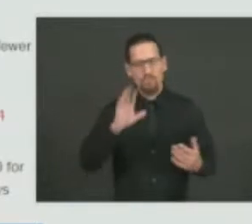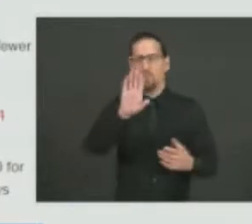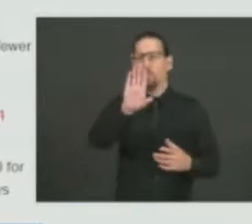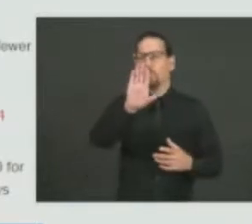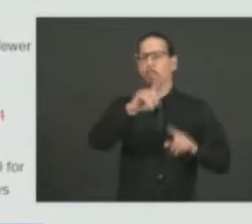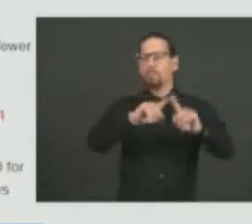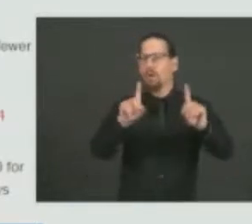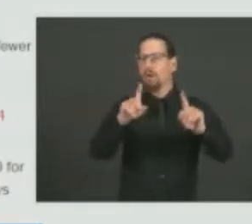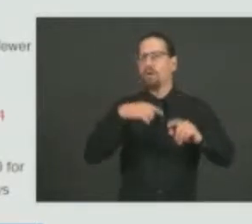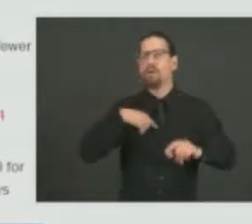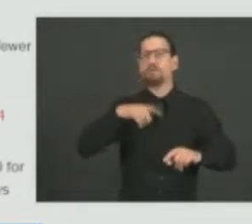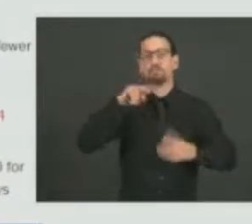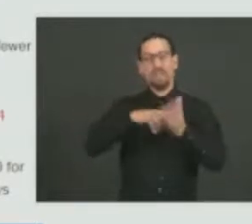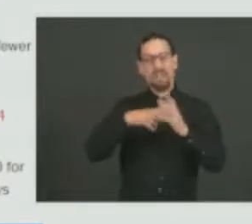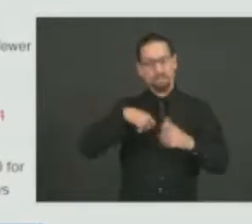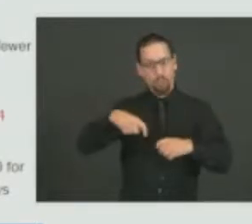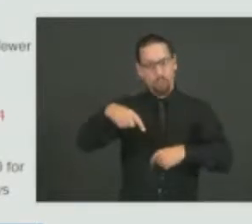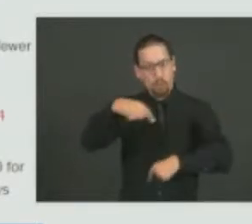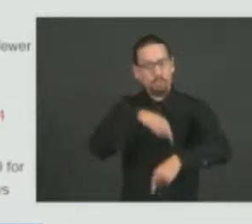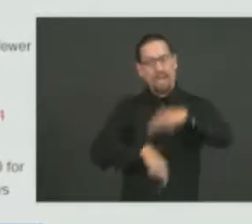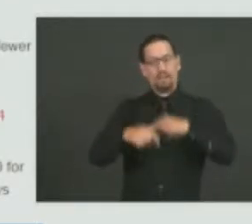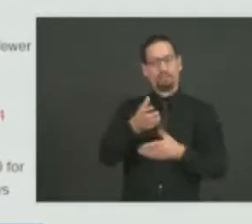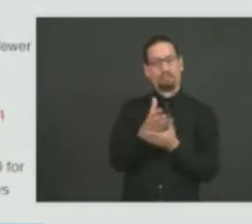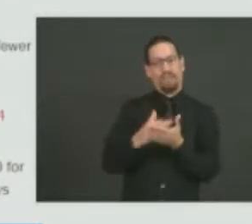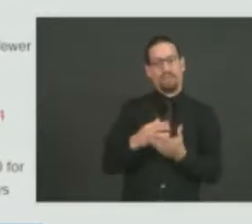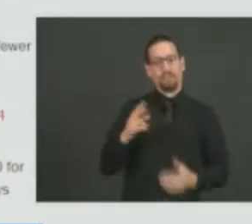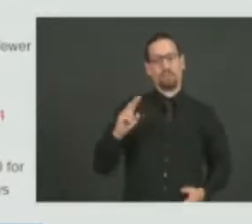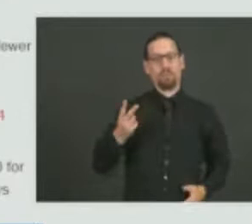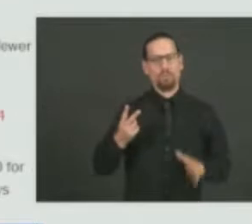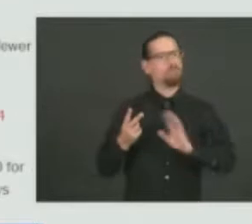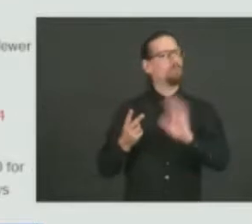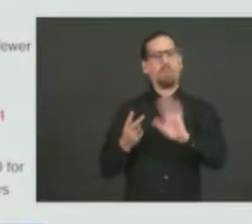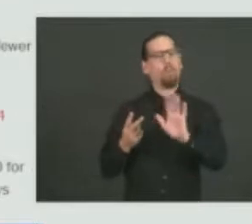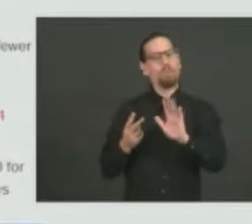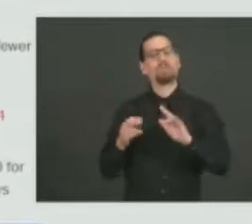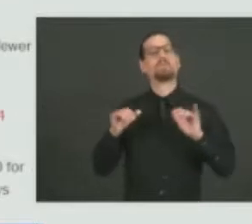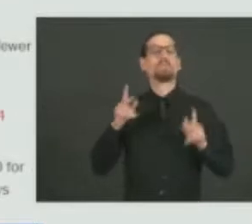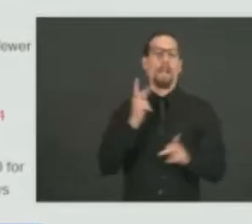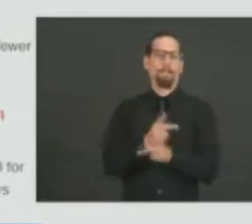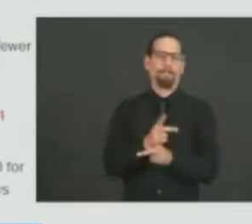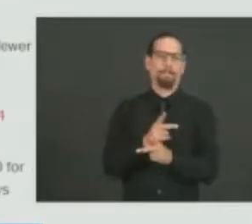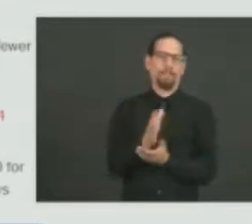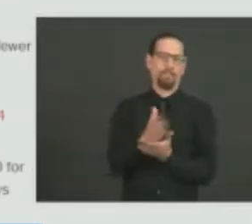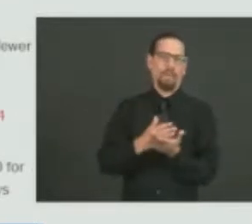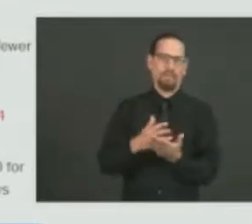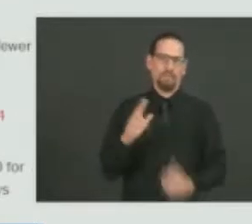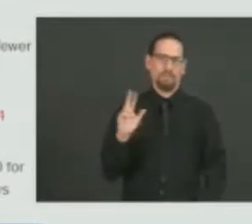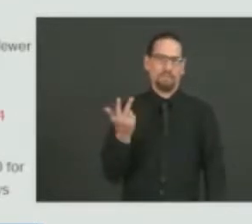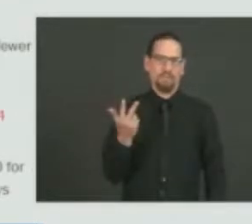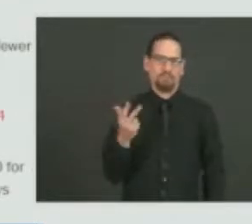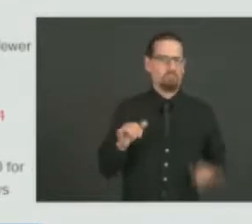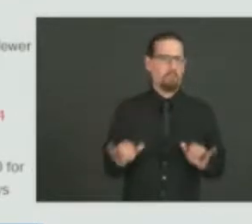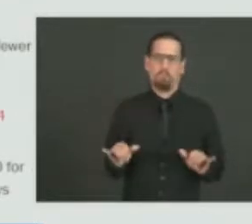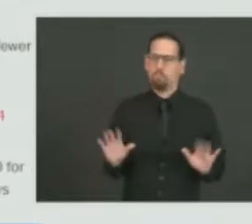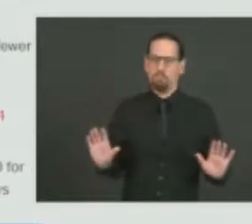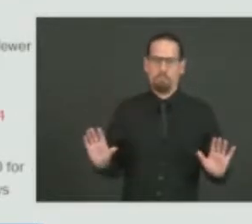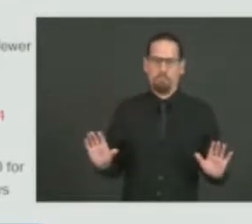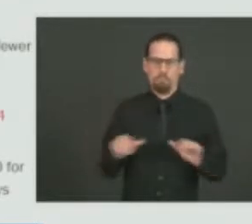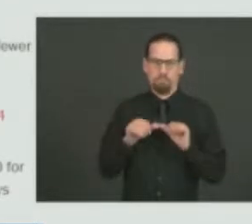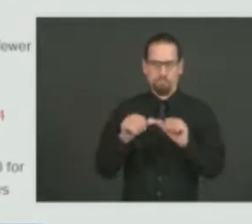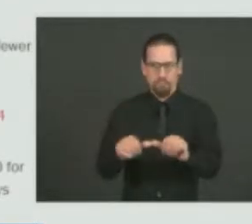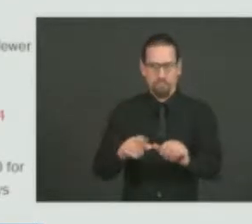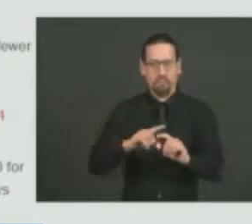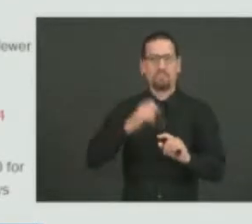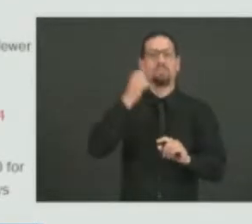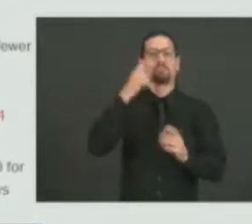the cases are stable, hospitalizations are stable, et cetera. So today I'm announcing that I'm going to extend